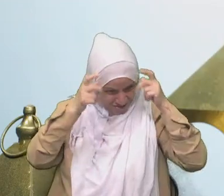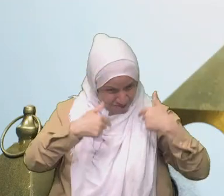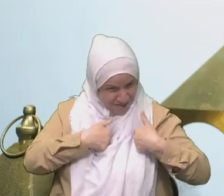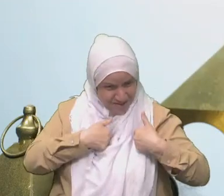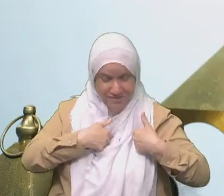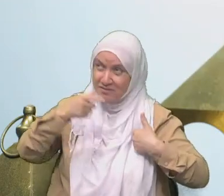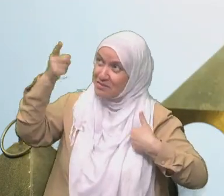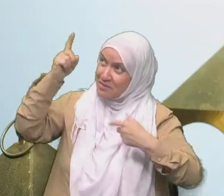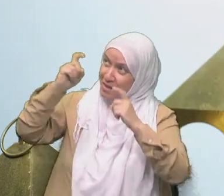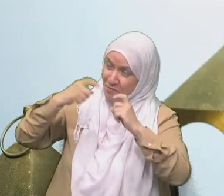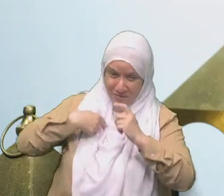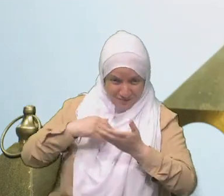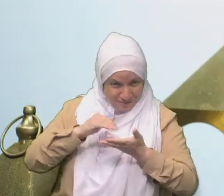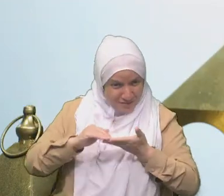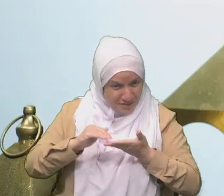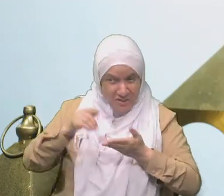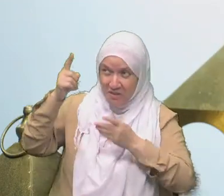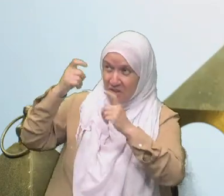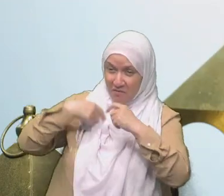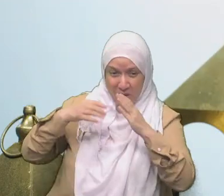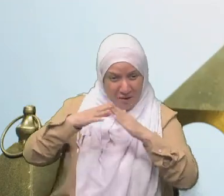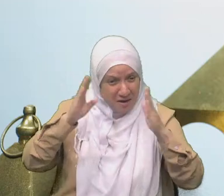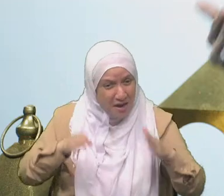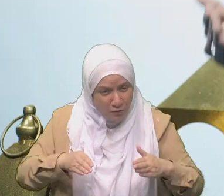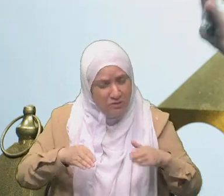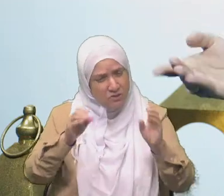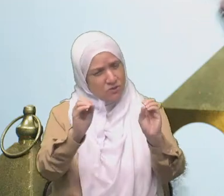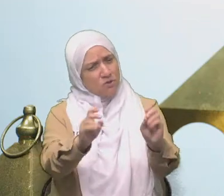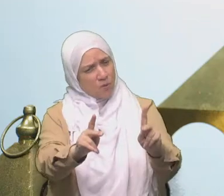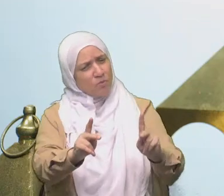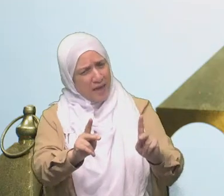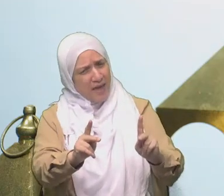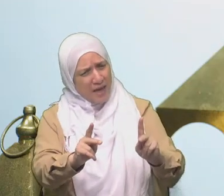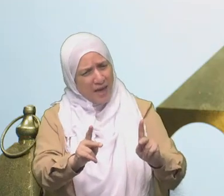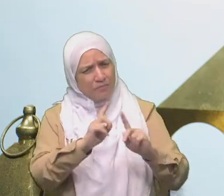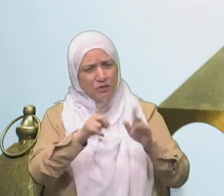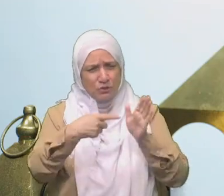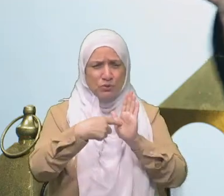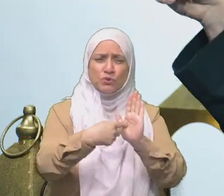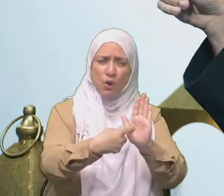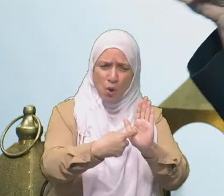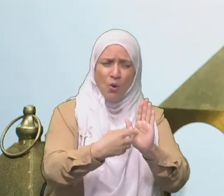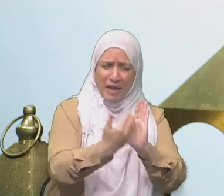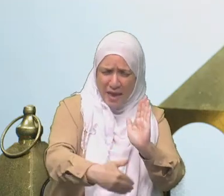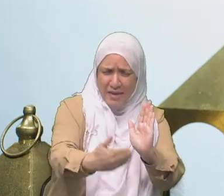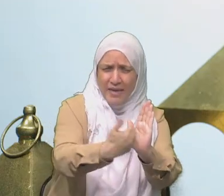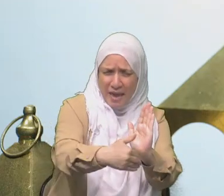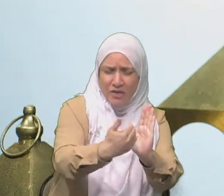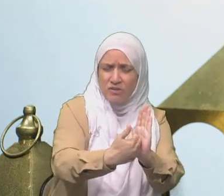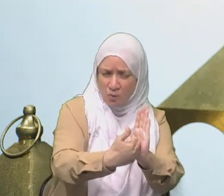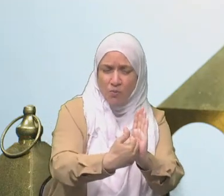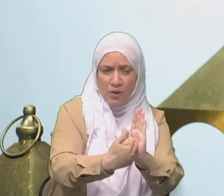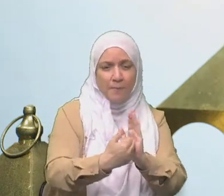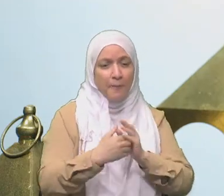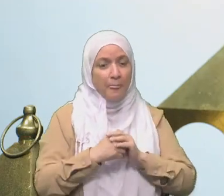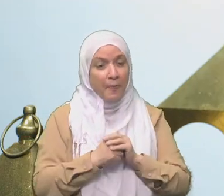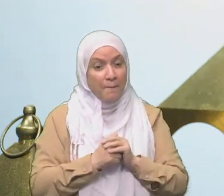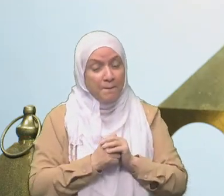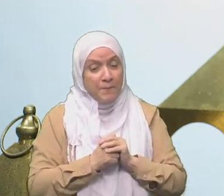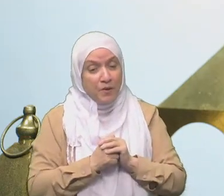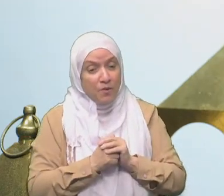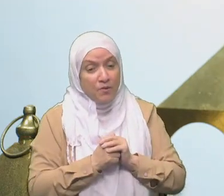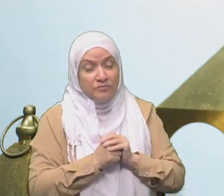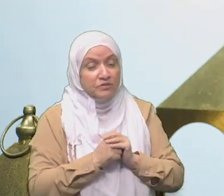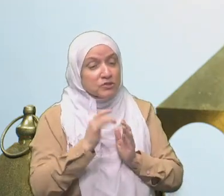the attitude that Allah keeps on highlighting through the Quran. God is good to me despite me not being good to Him. That's really what's being said. And so